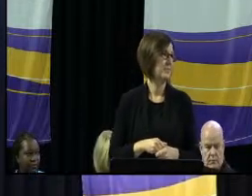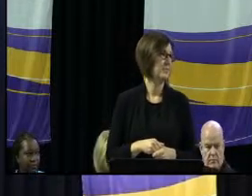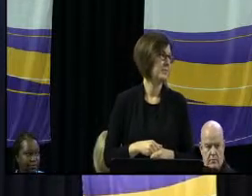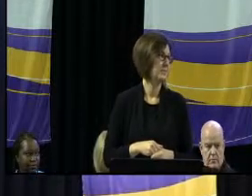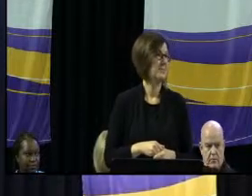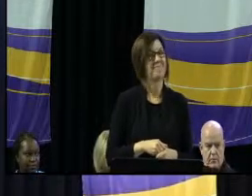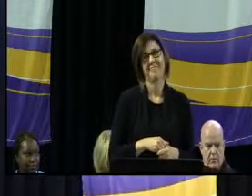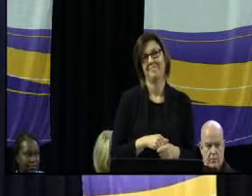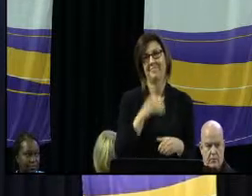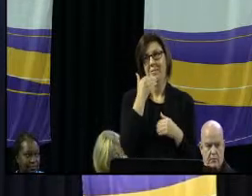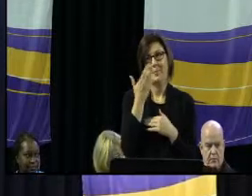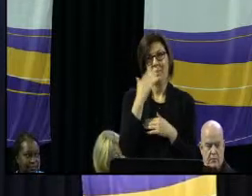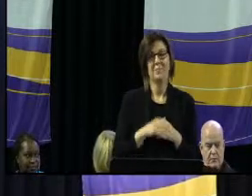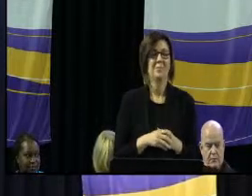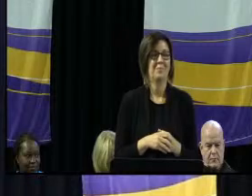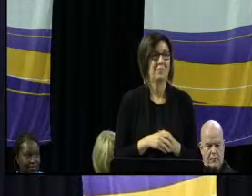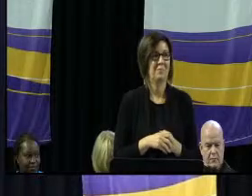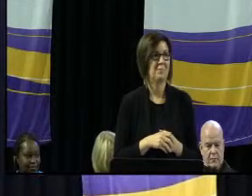Good morning.